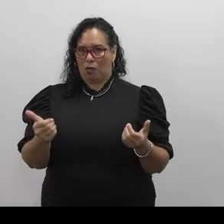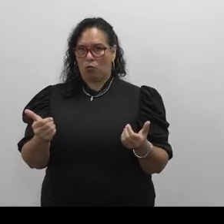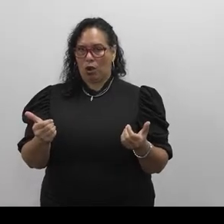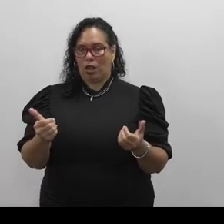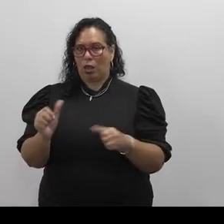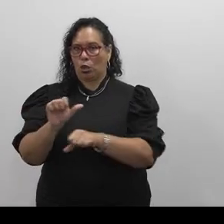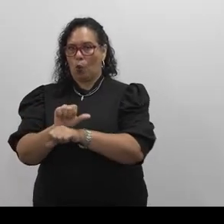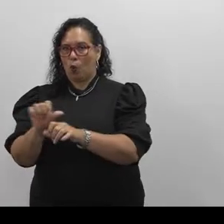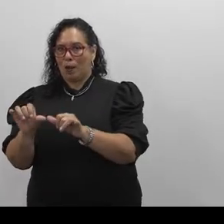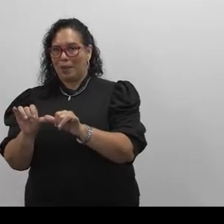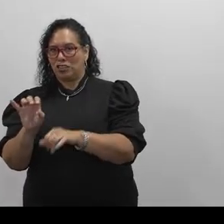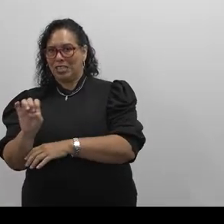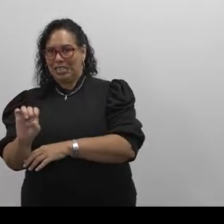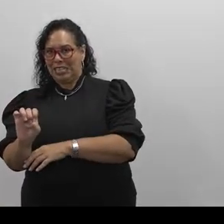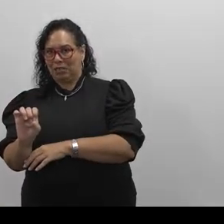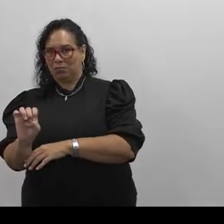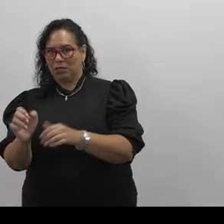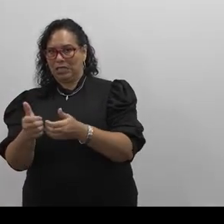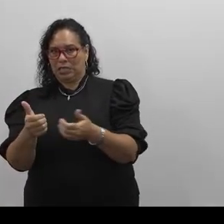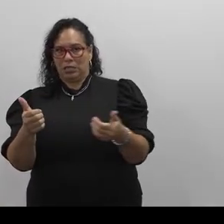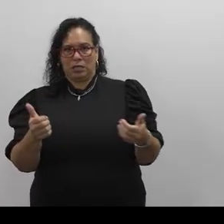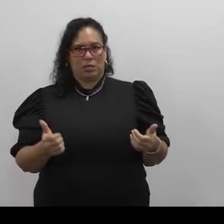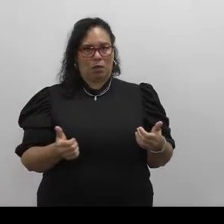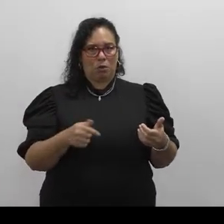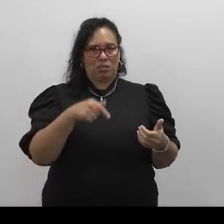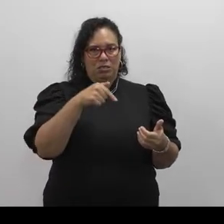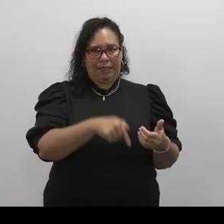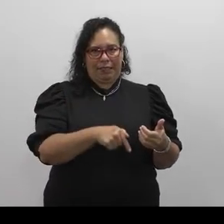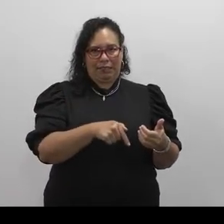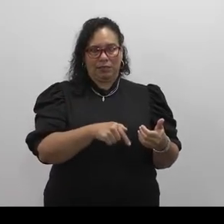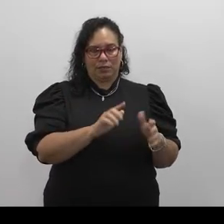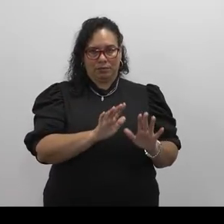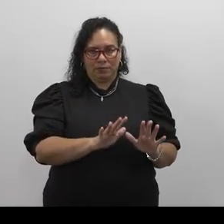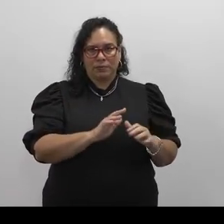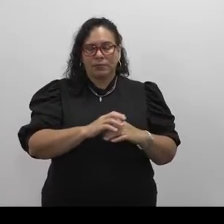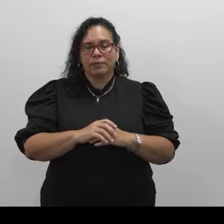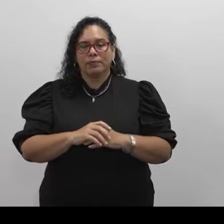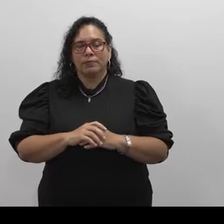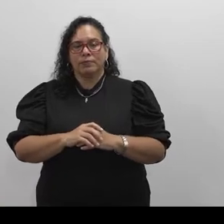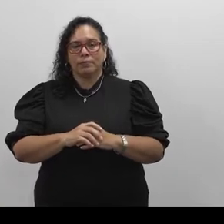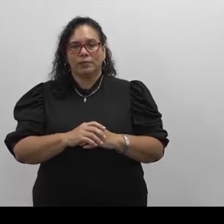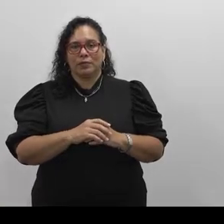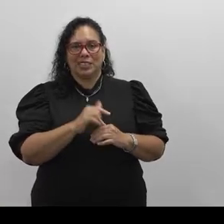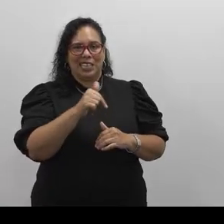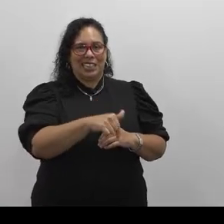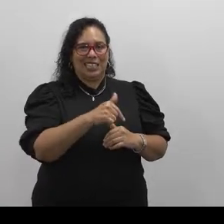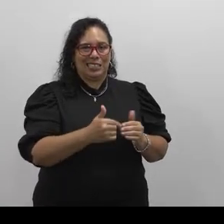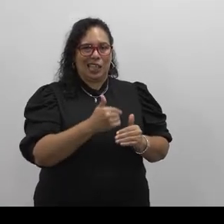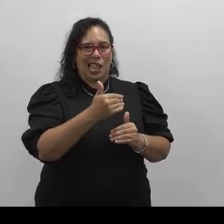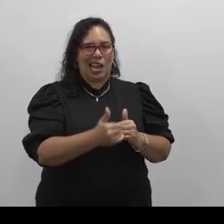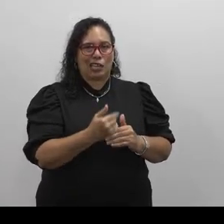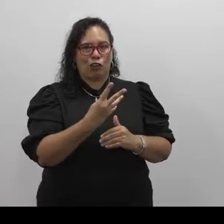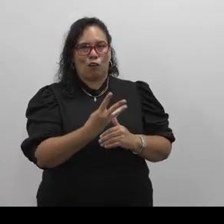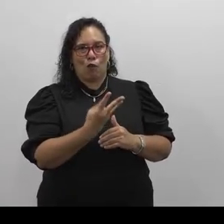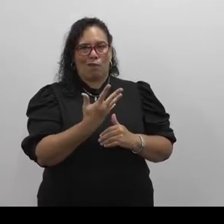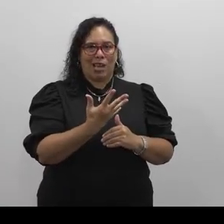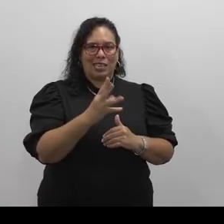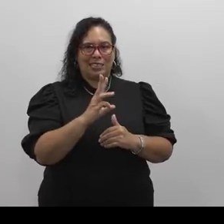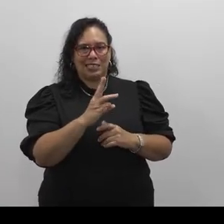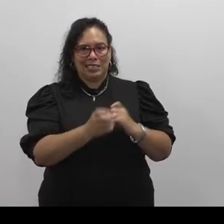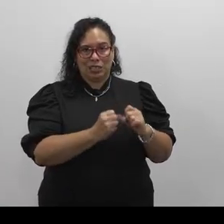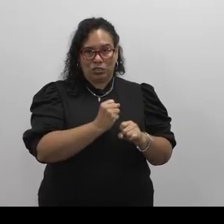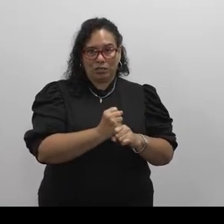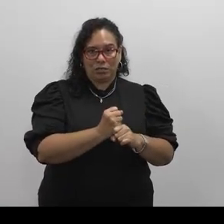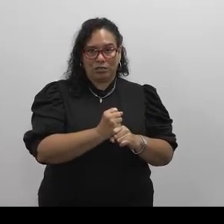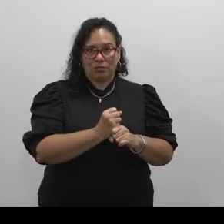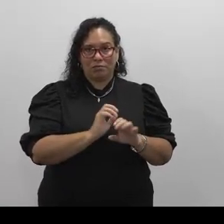work of Measure E, where we are, where we're headed over the course of the next, you know, 4, 5, 6 years or so, and differentiate